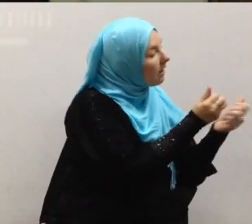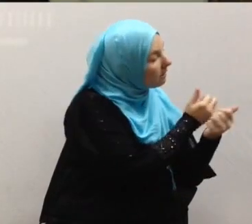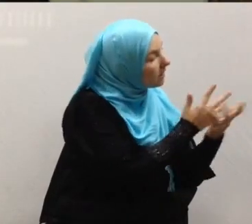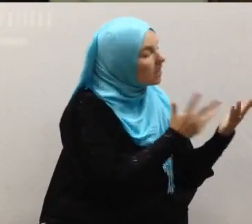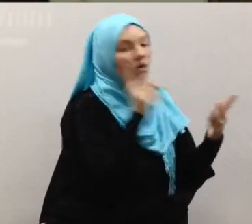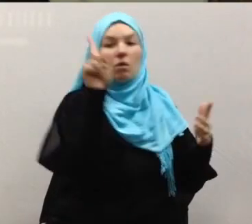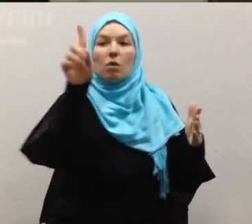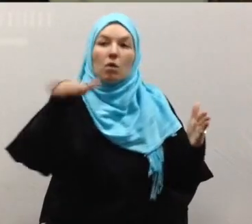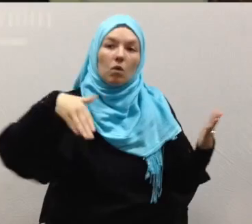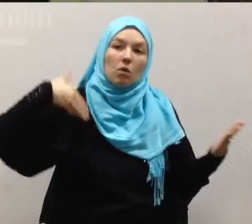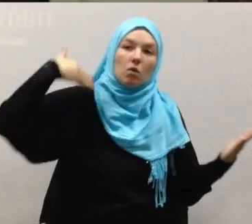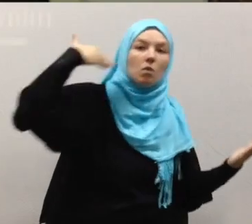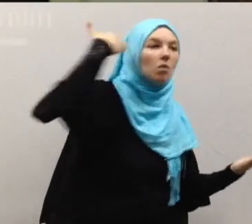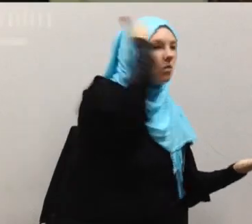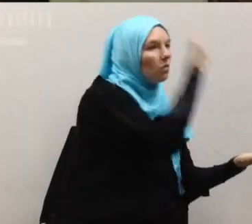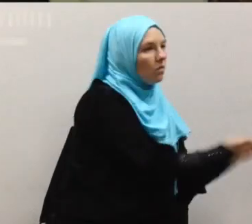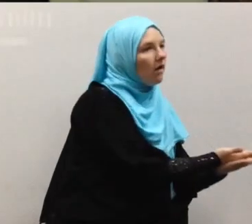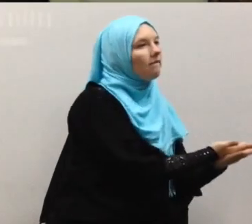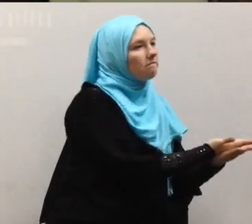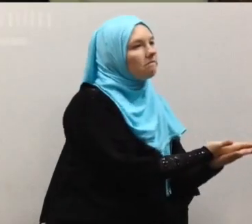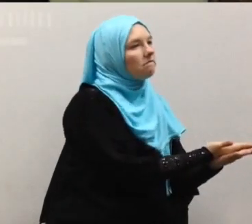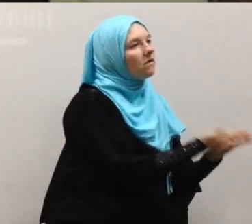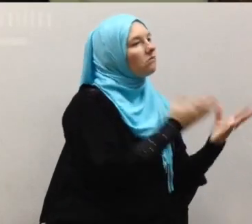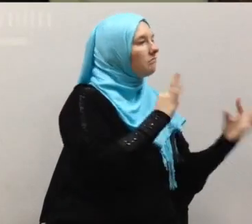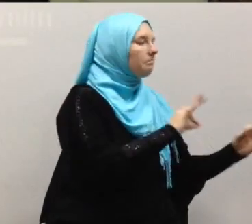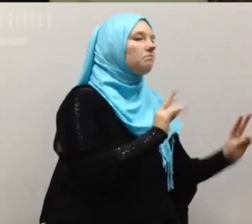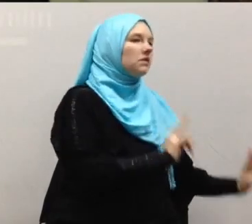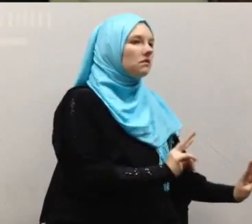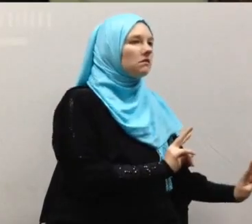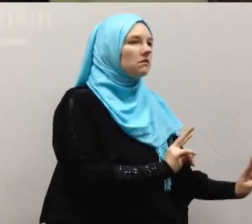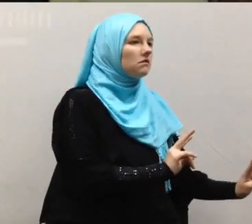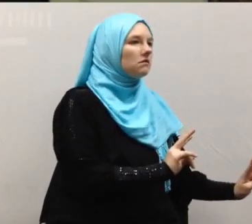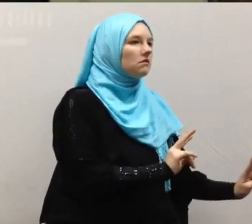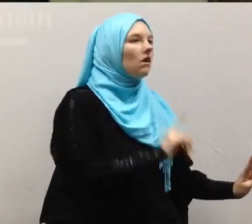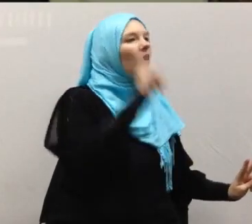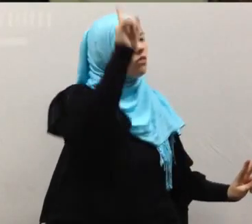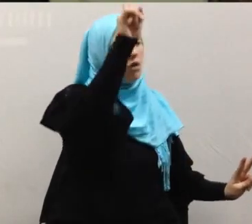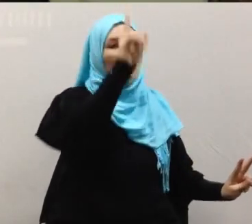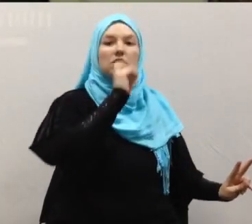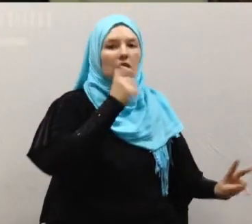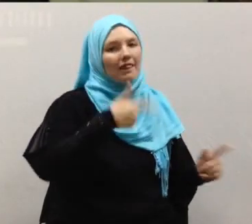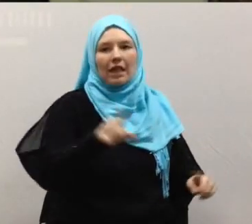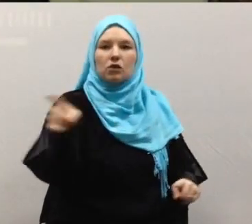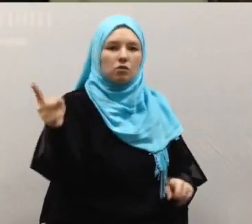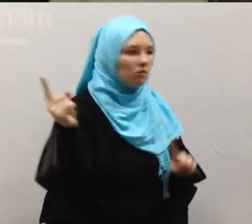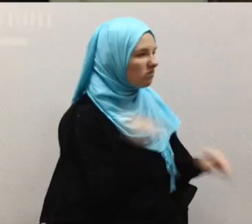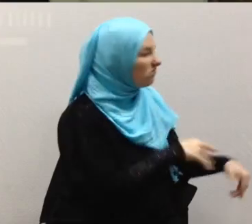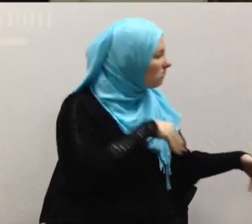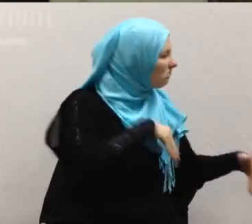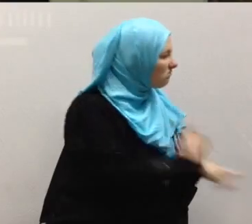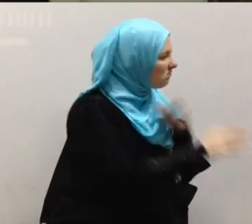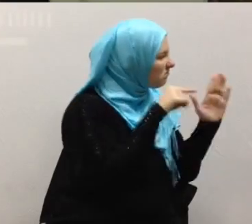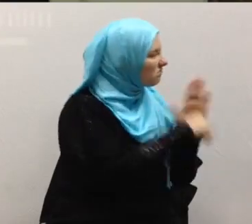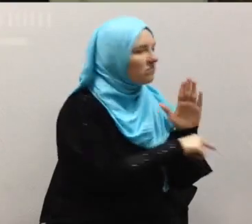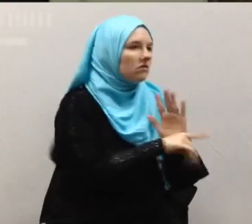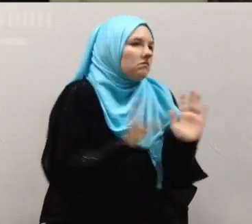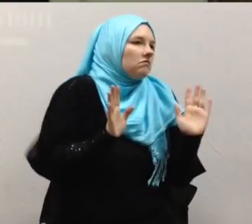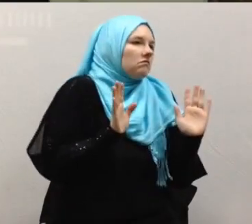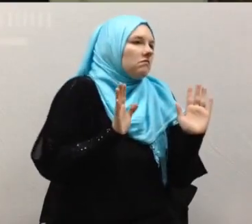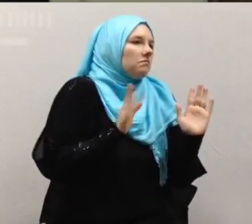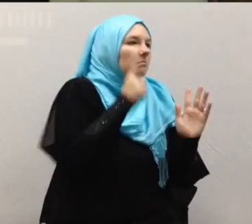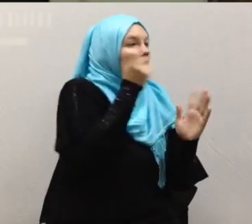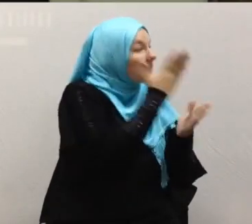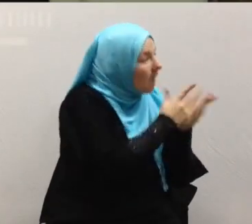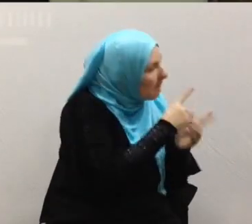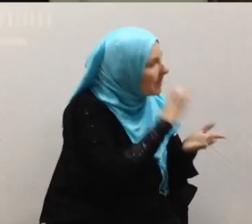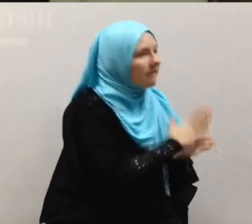but Allah stopped you from doing it. So not getting into Mecca, Allah wants to say, it is a divine